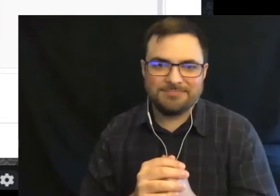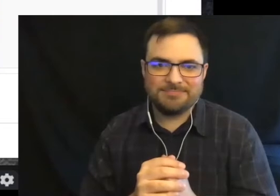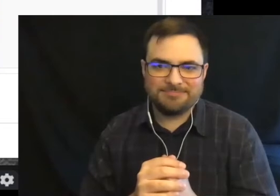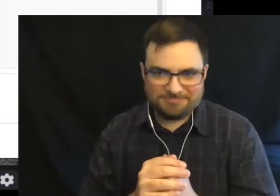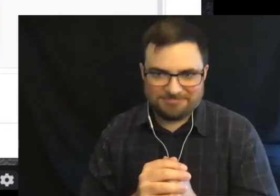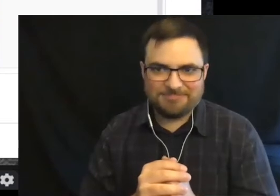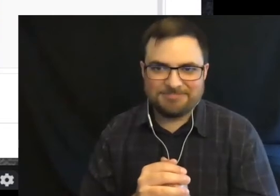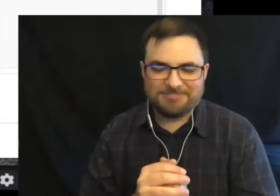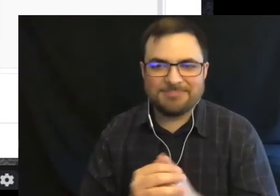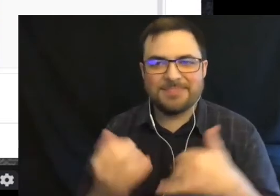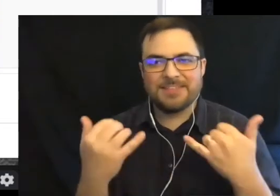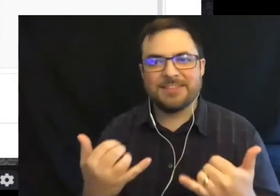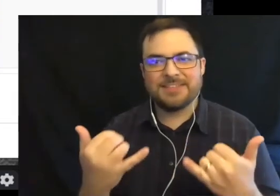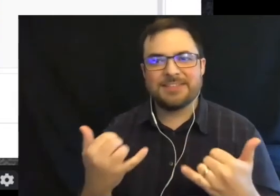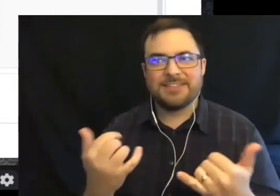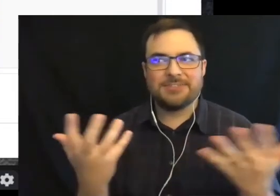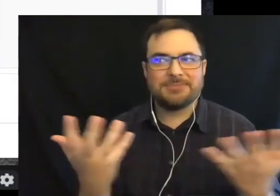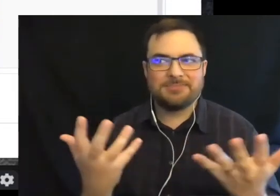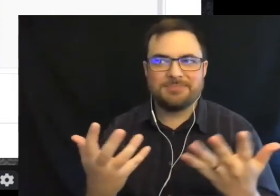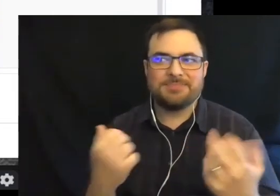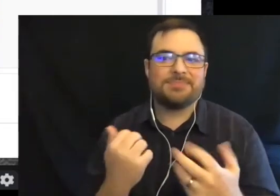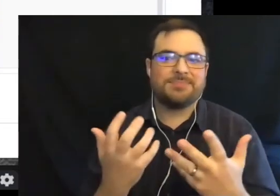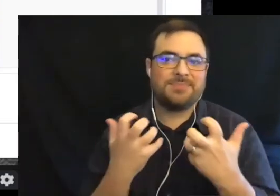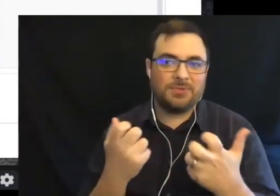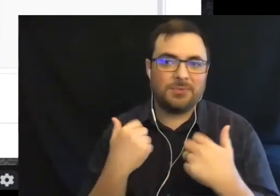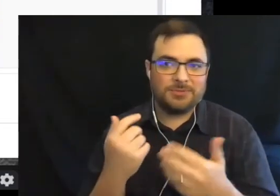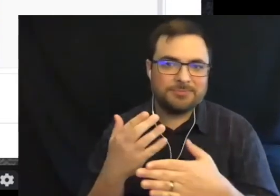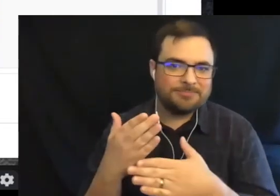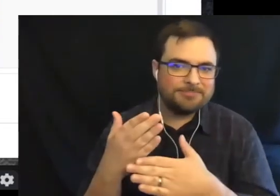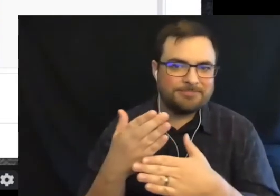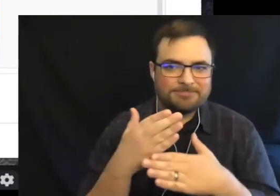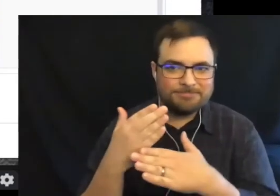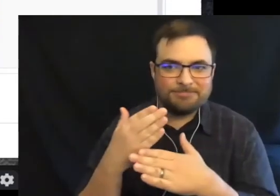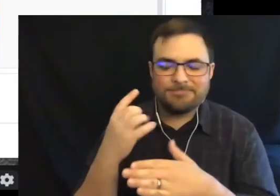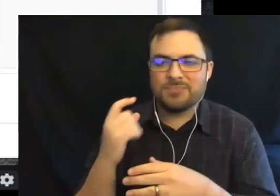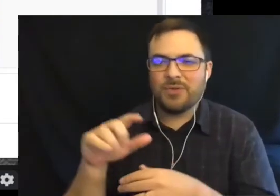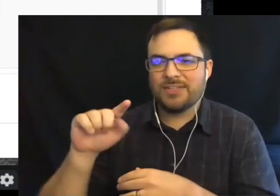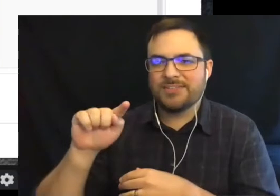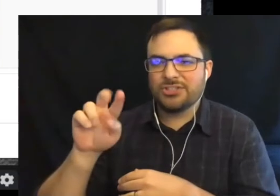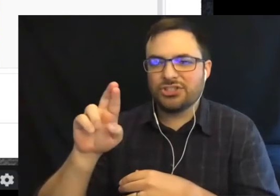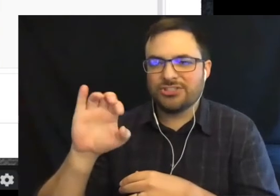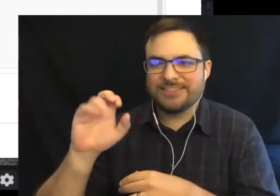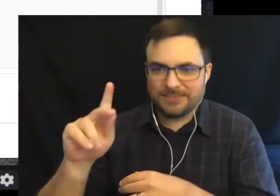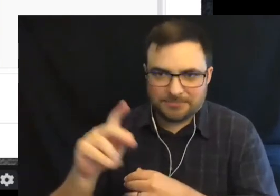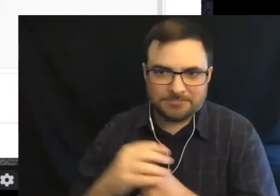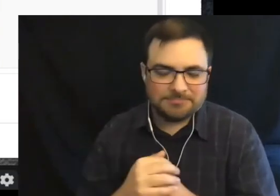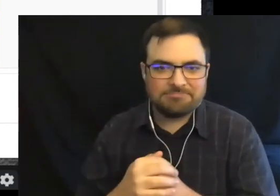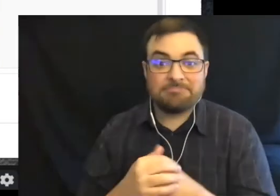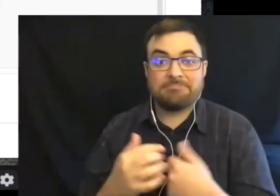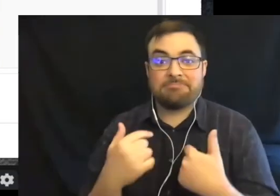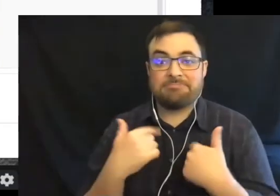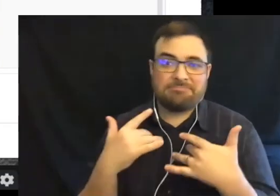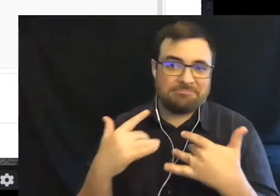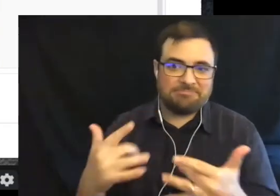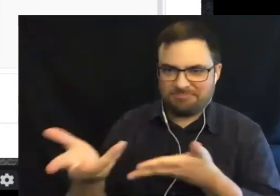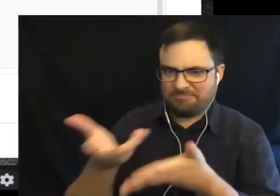Okay, now I want to show you another trick that I was able to do. So I work on reading with my student a